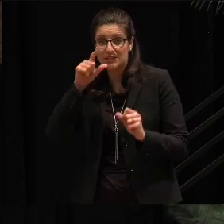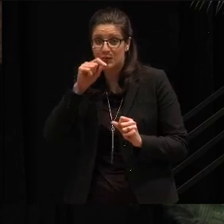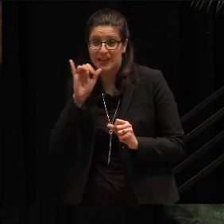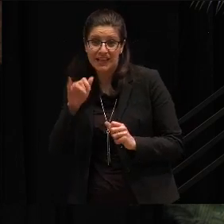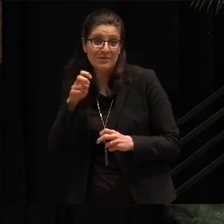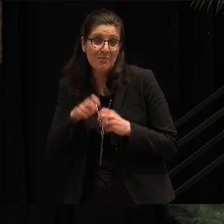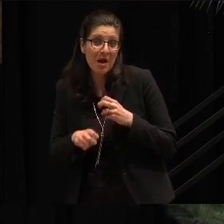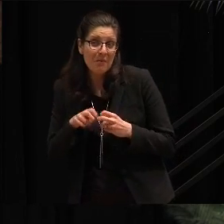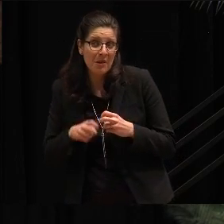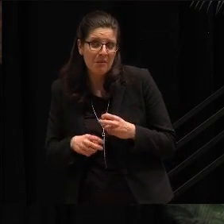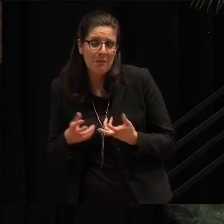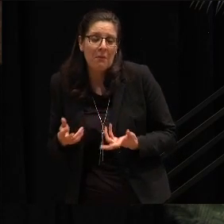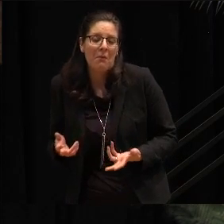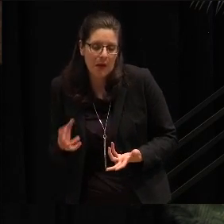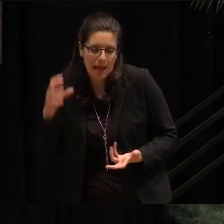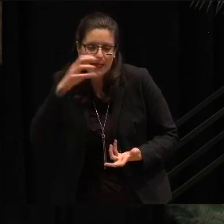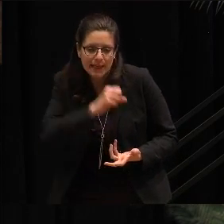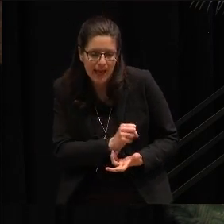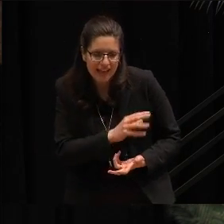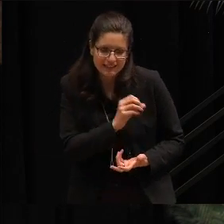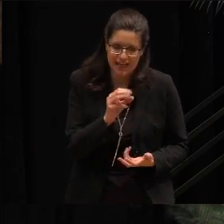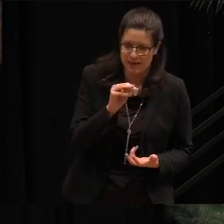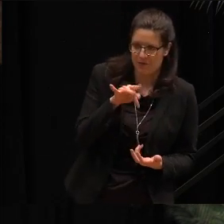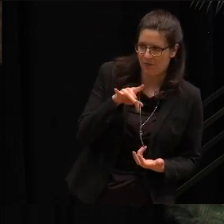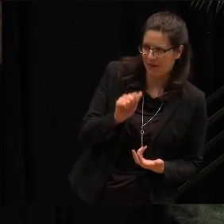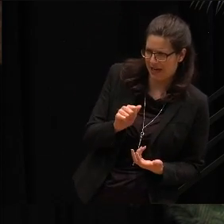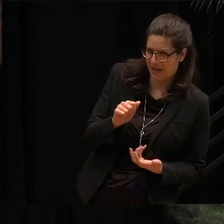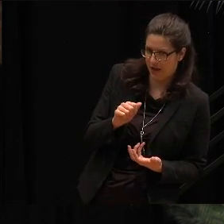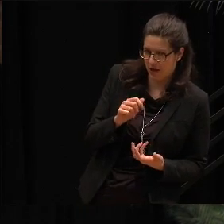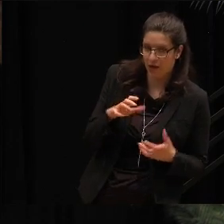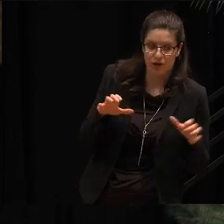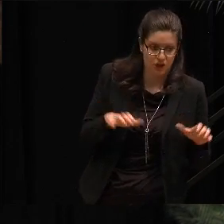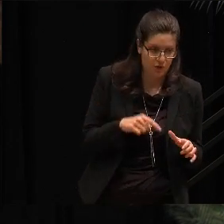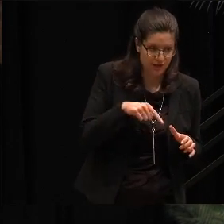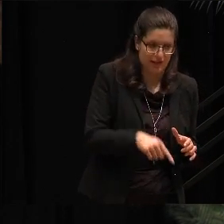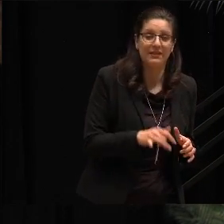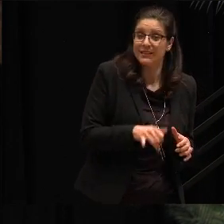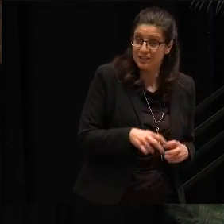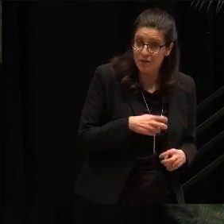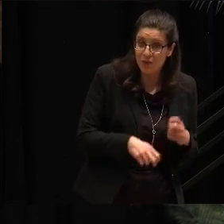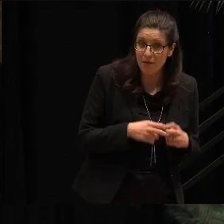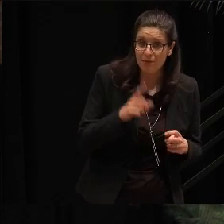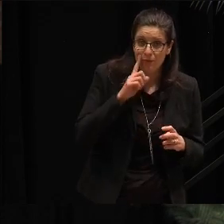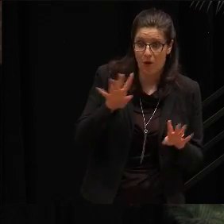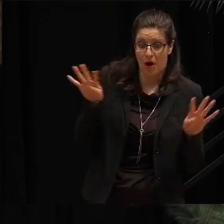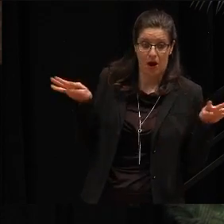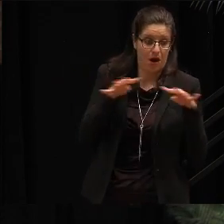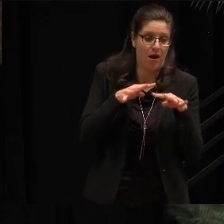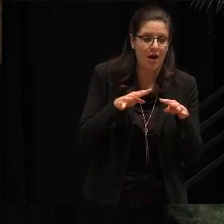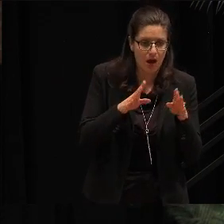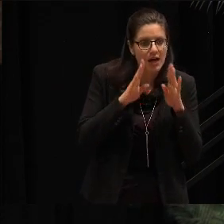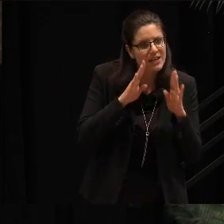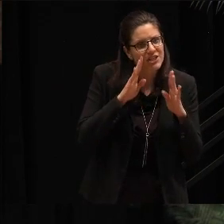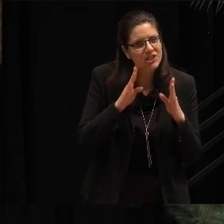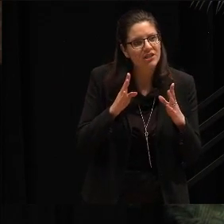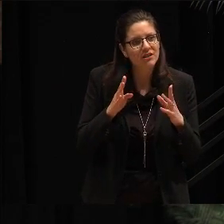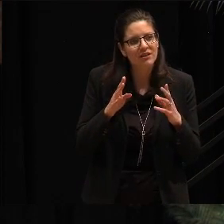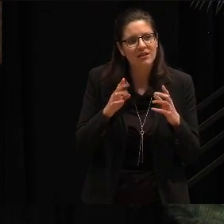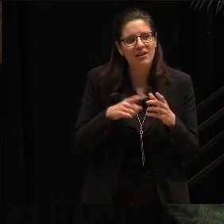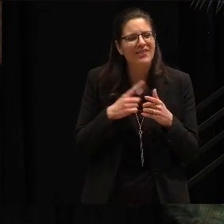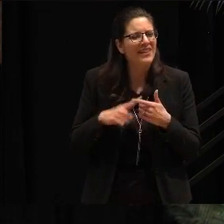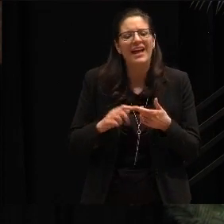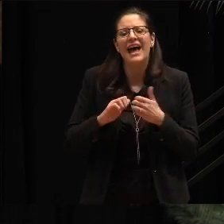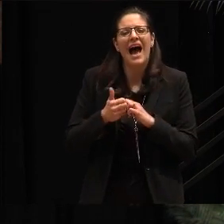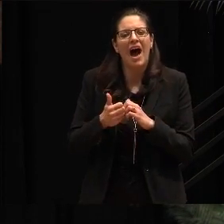guess, and if media resorting to this is a problem to get people's attention, which I think it is, what would you suggest